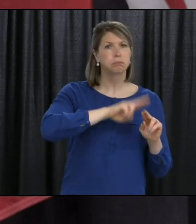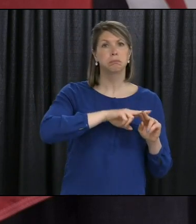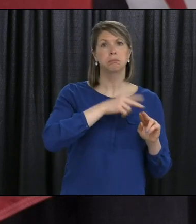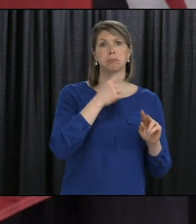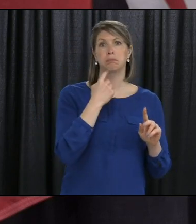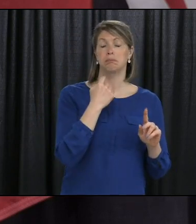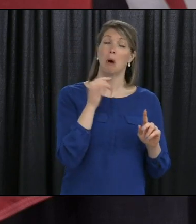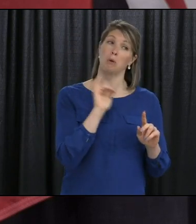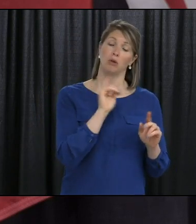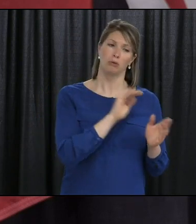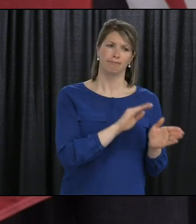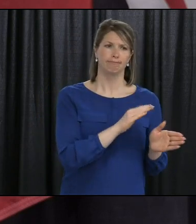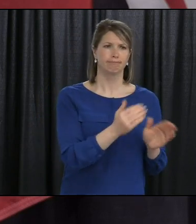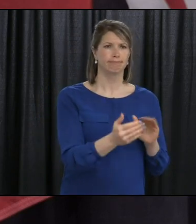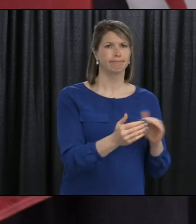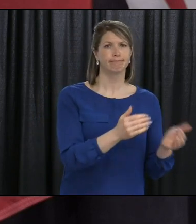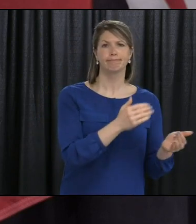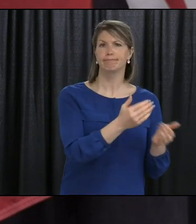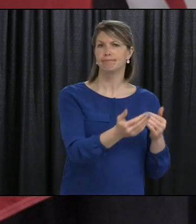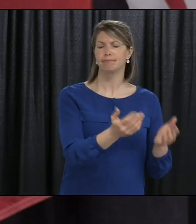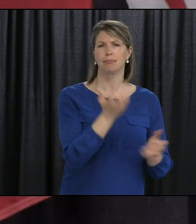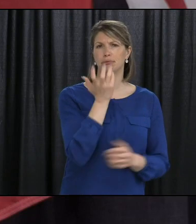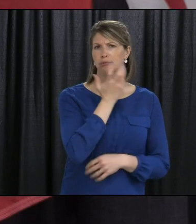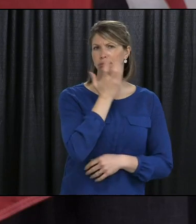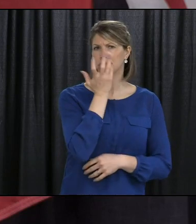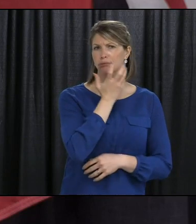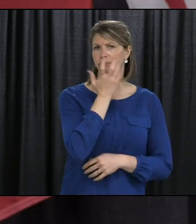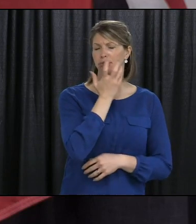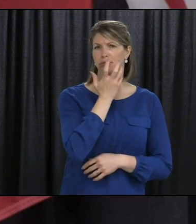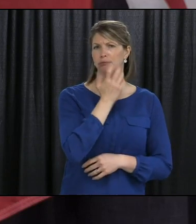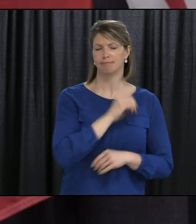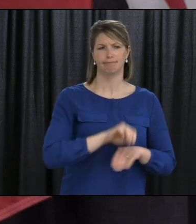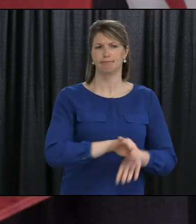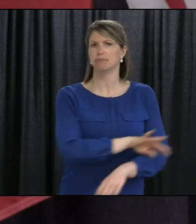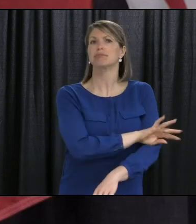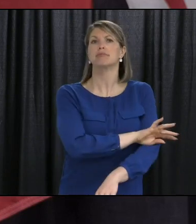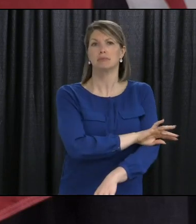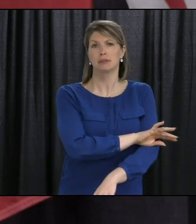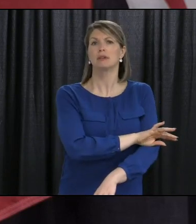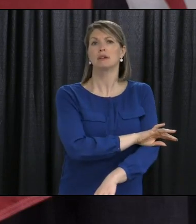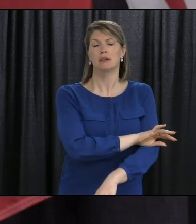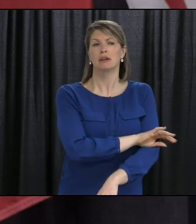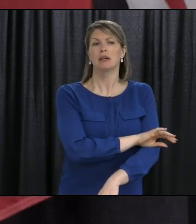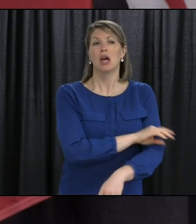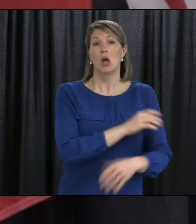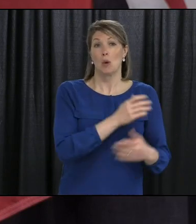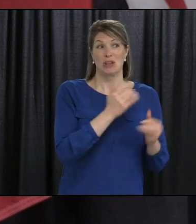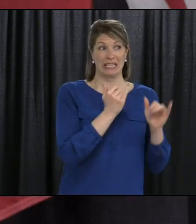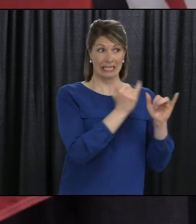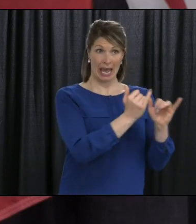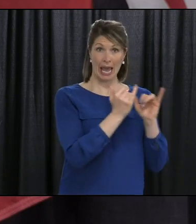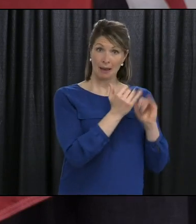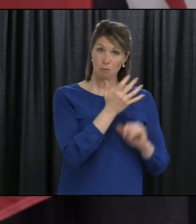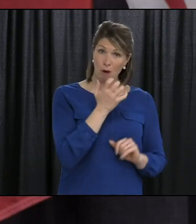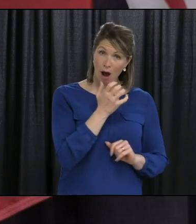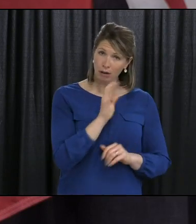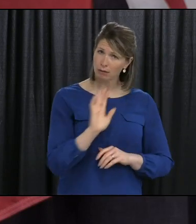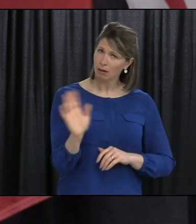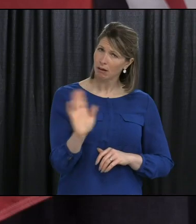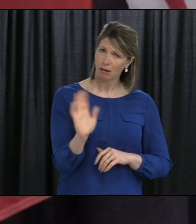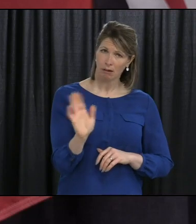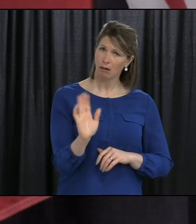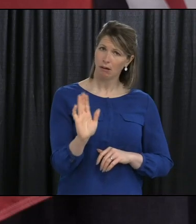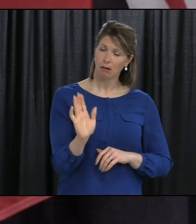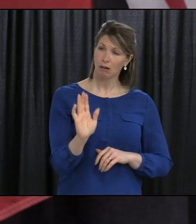type of news coverage that we want to see here in our province. And without putting in place those very restrictive measures, we could potentially be in that